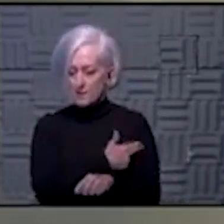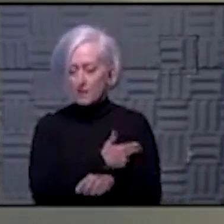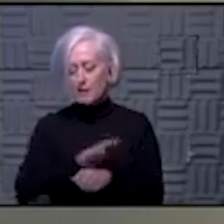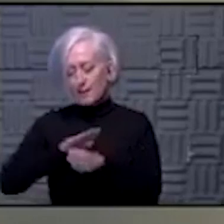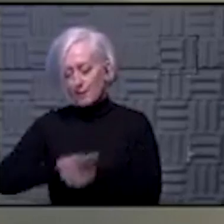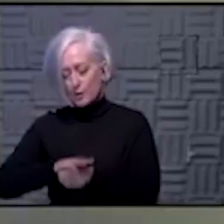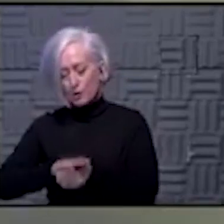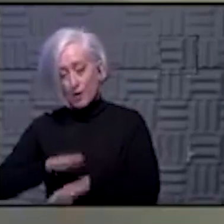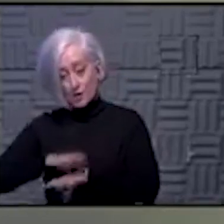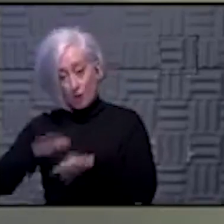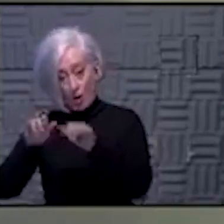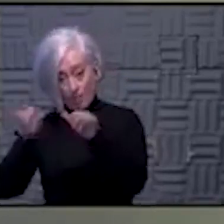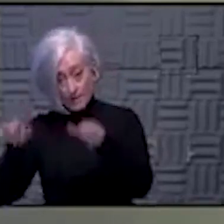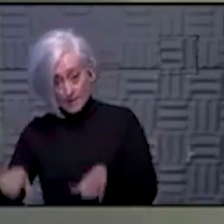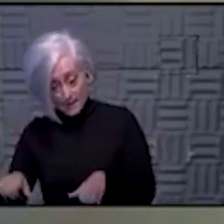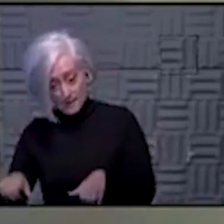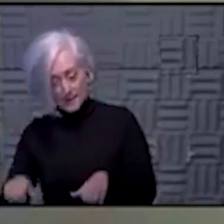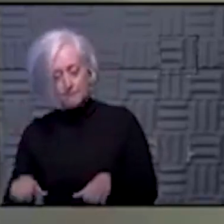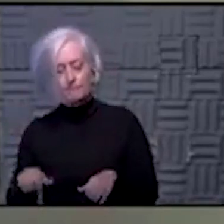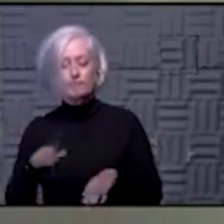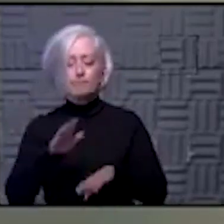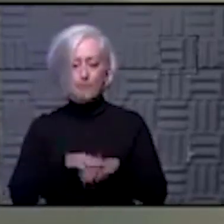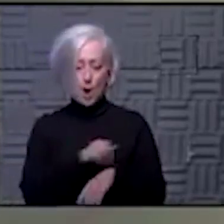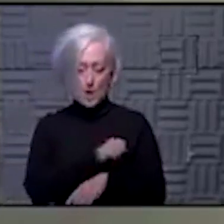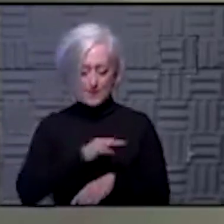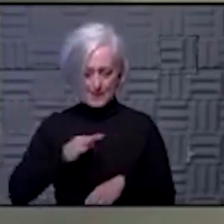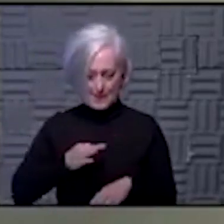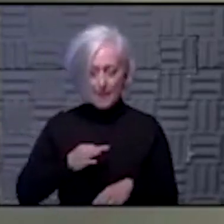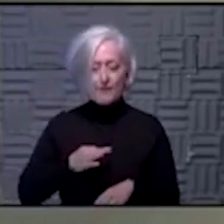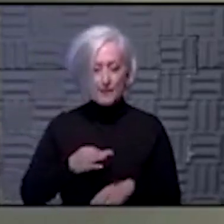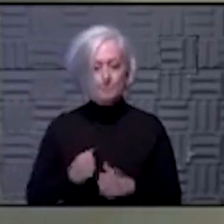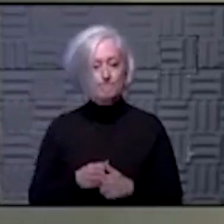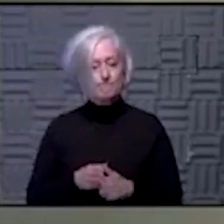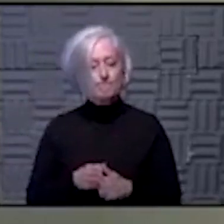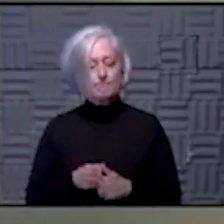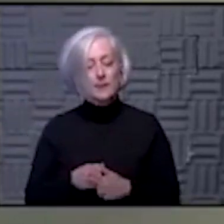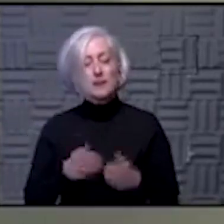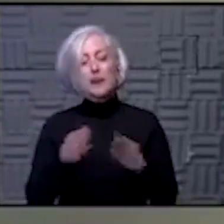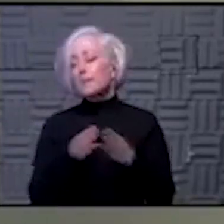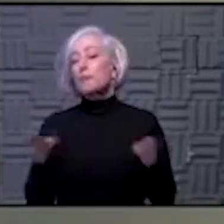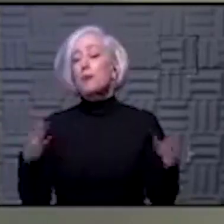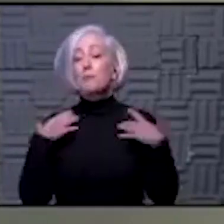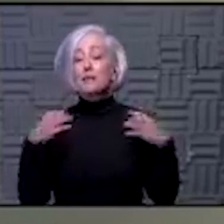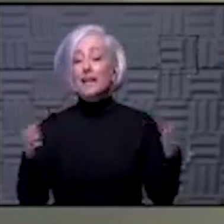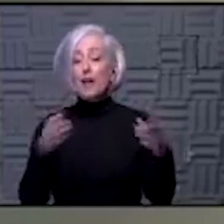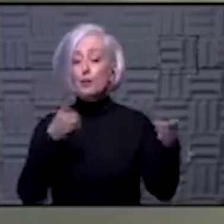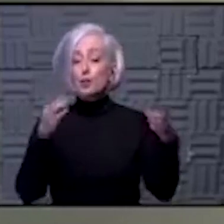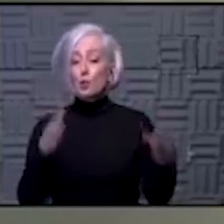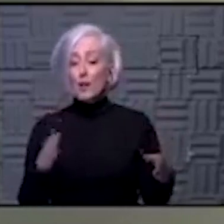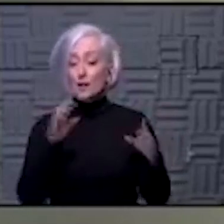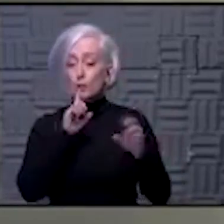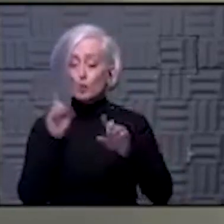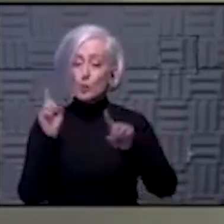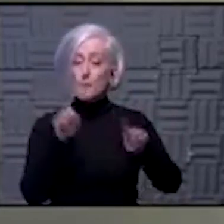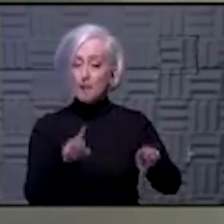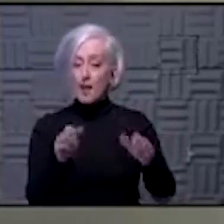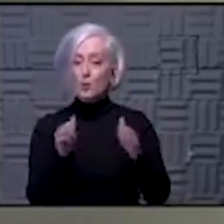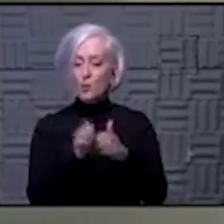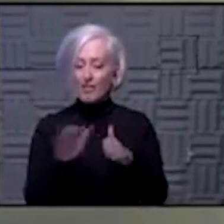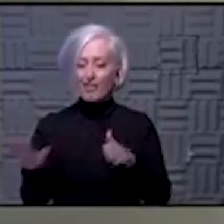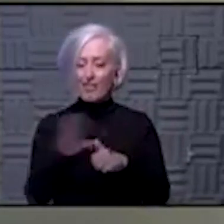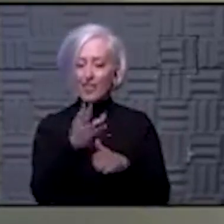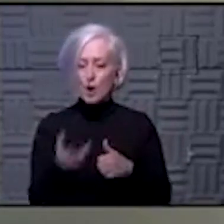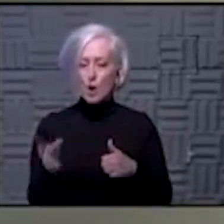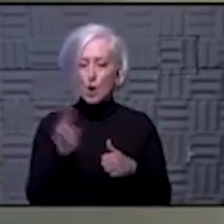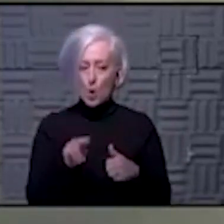the system and especially on staffing, the public health directors responded with their own recommendations, and the CMOs